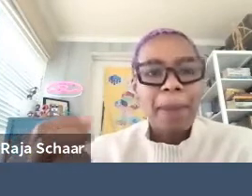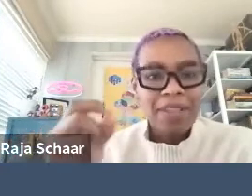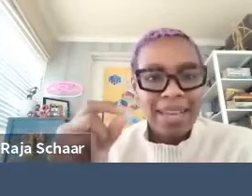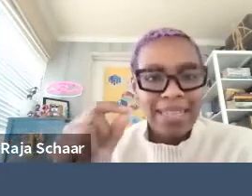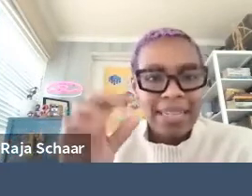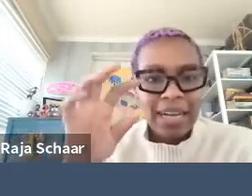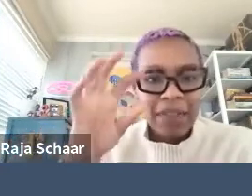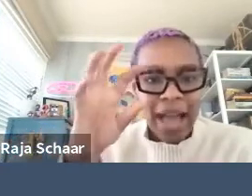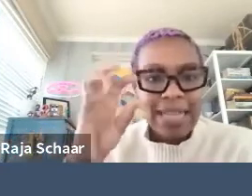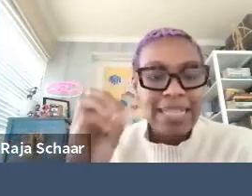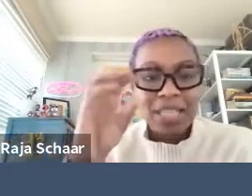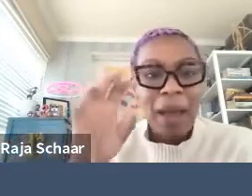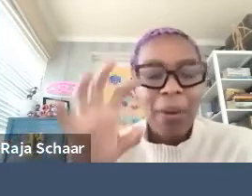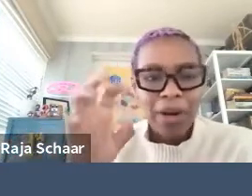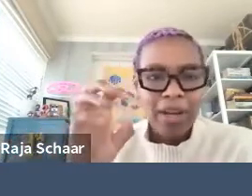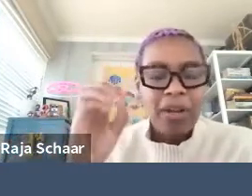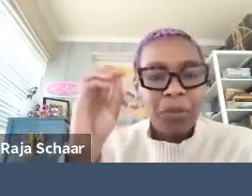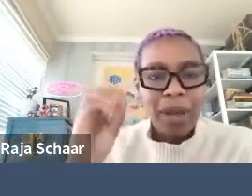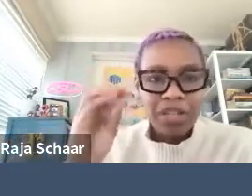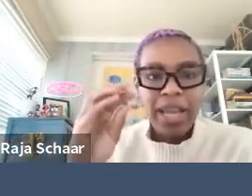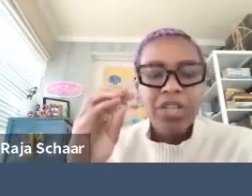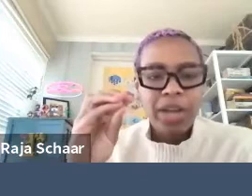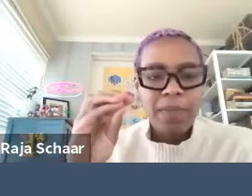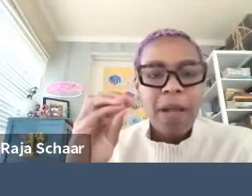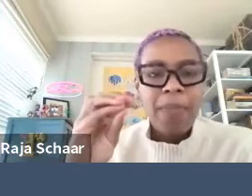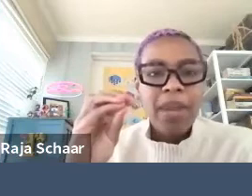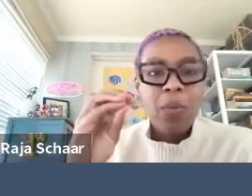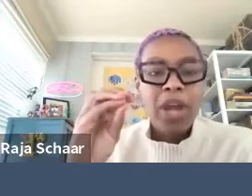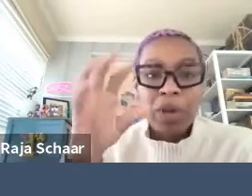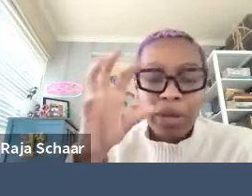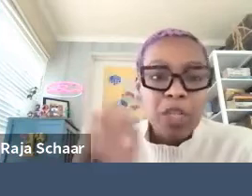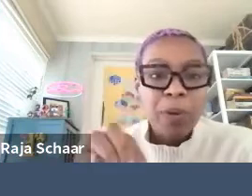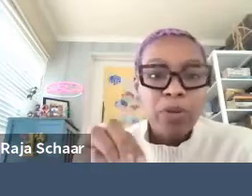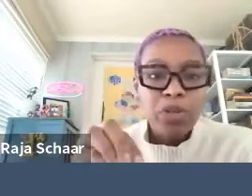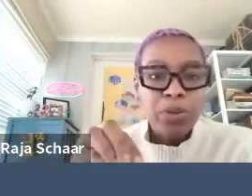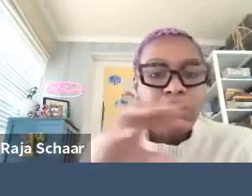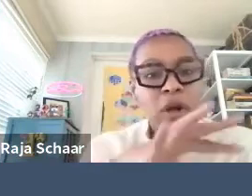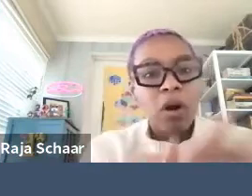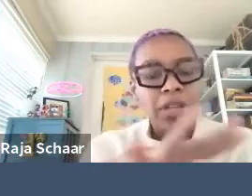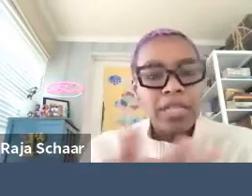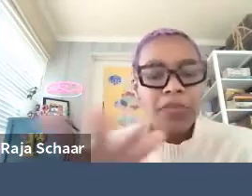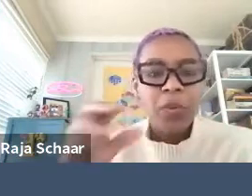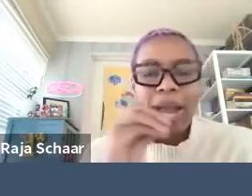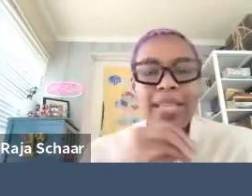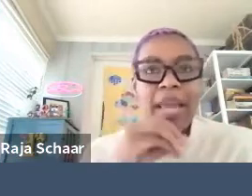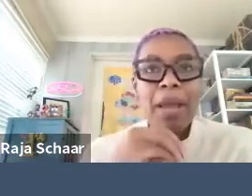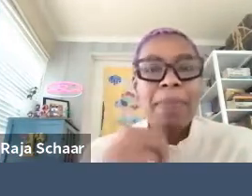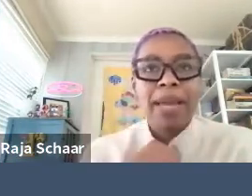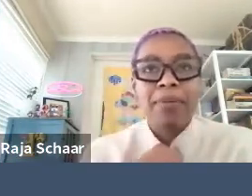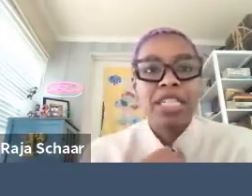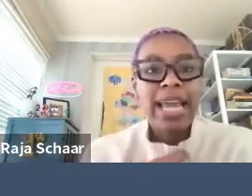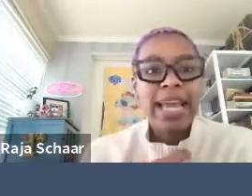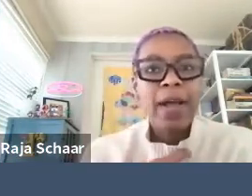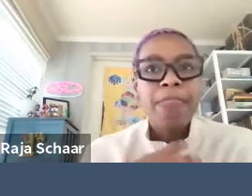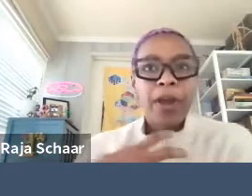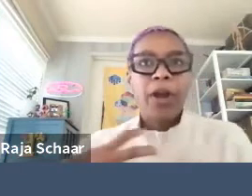thinking about this idea of access to power through education, then we don't expose students to all these different ways that they might be